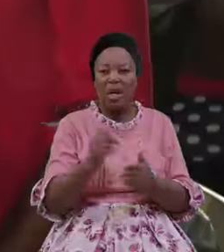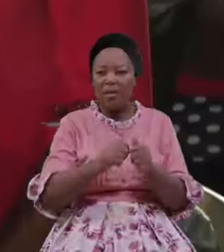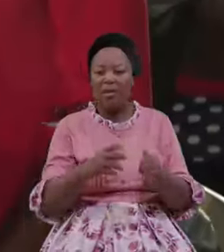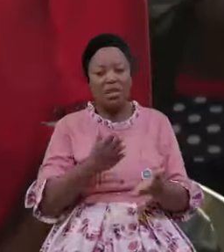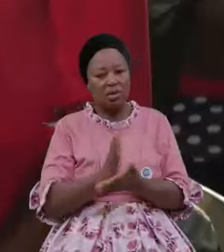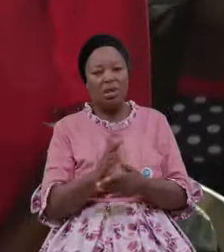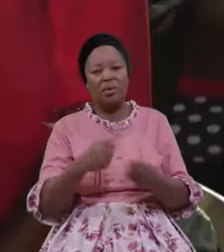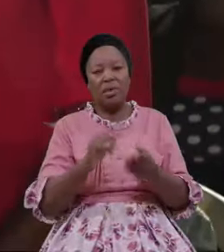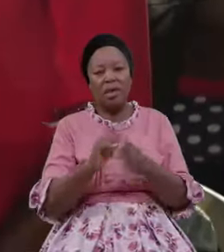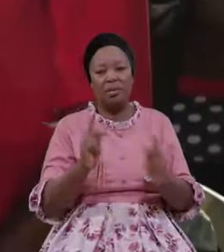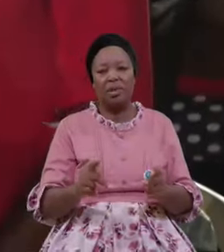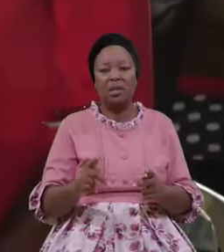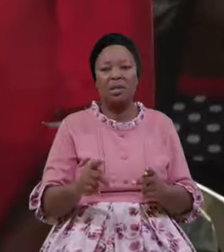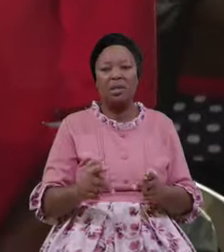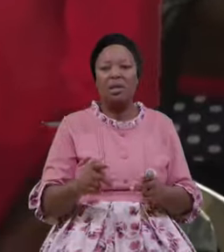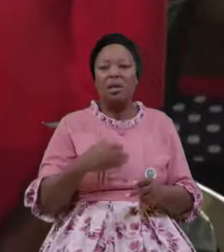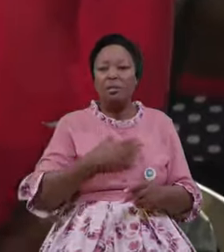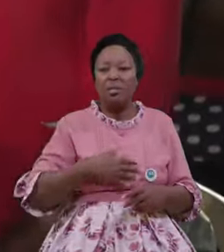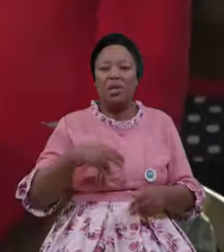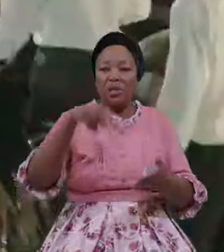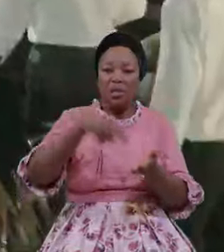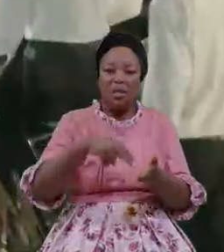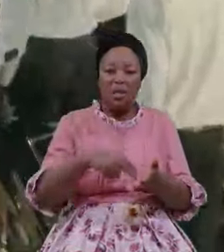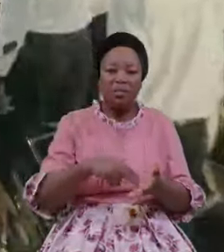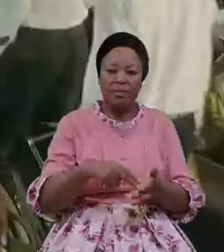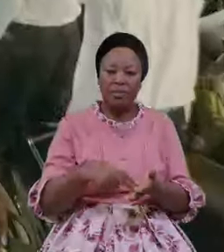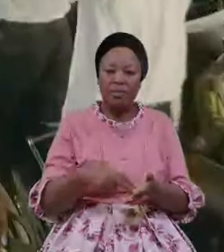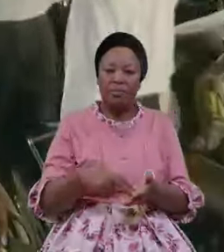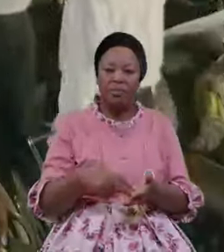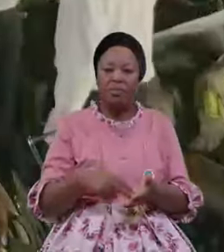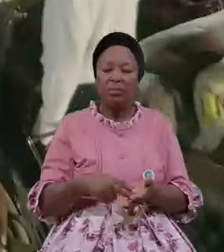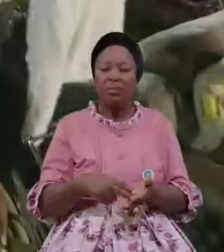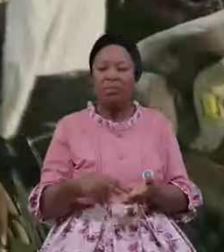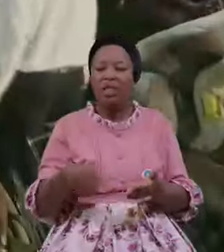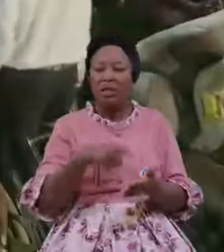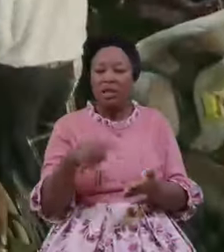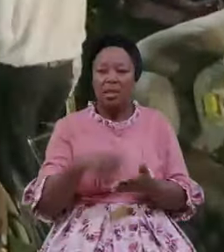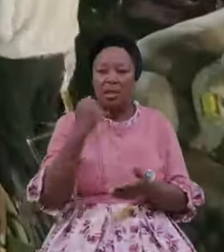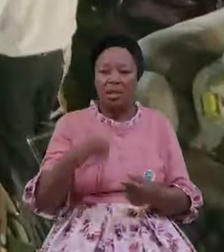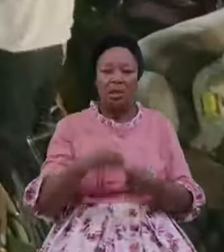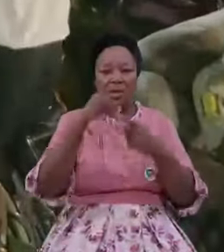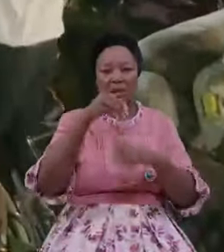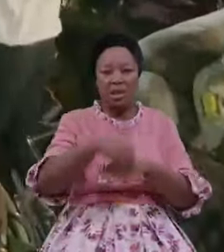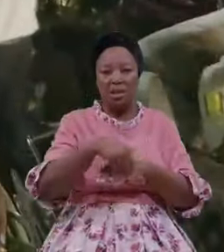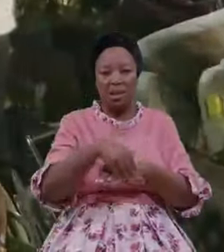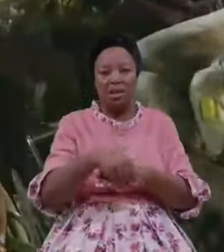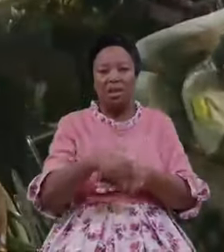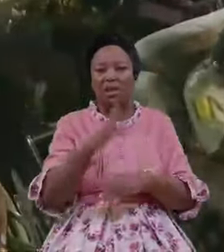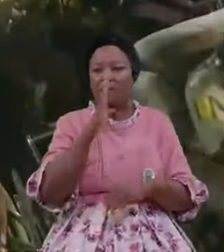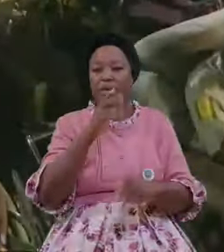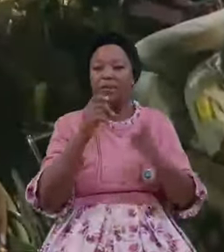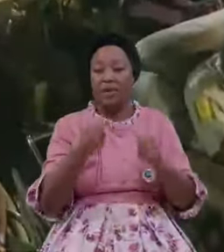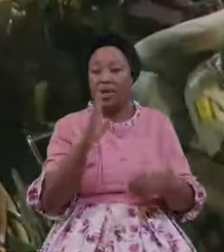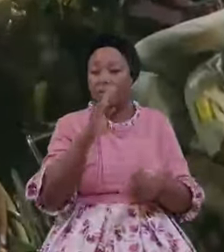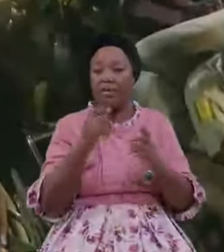surprising night. Nobody should move. We have closing ceremony very soon now. Please, be fast, please. Fast, fast. Go